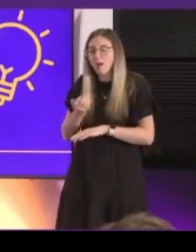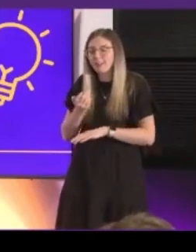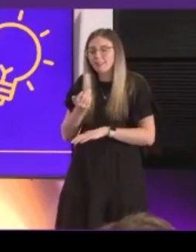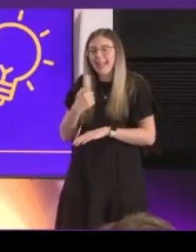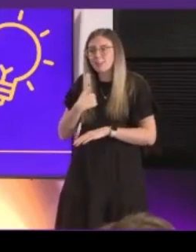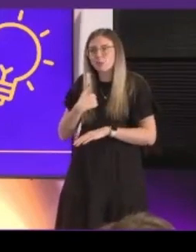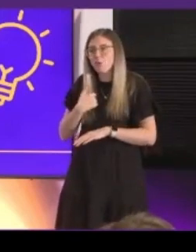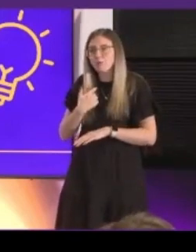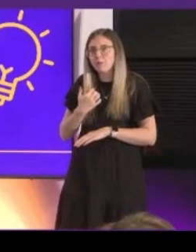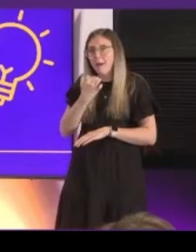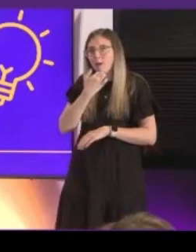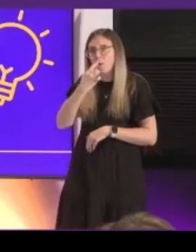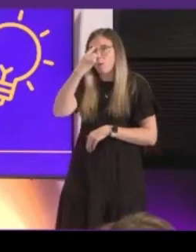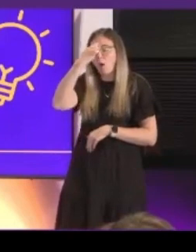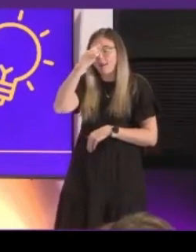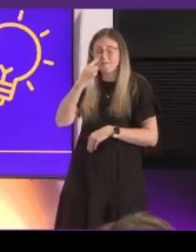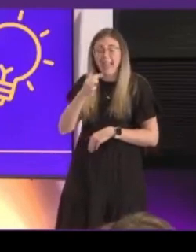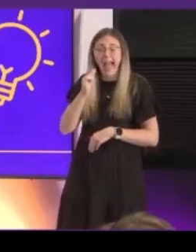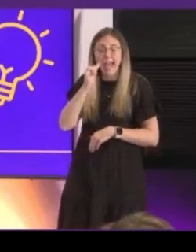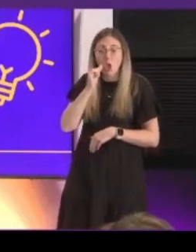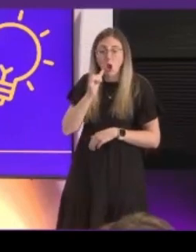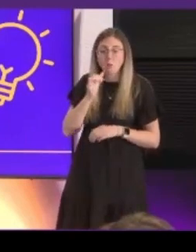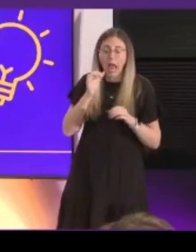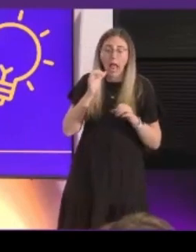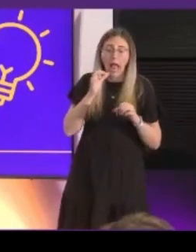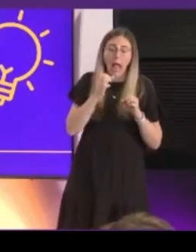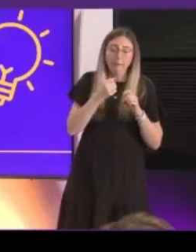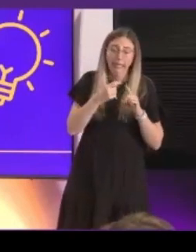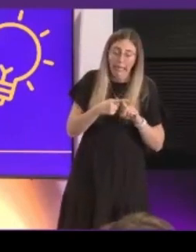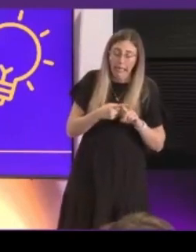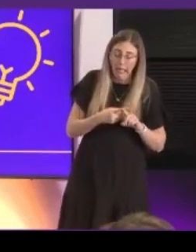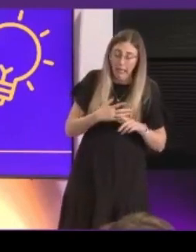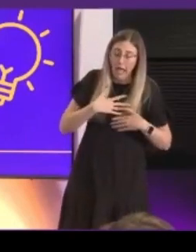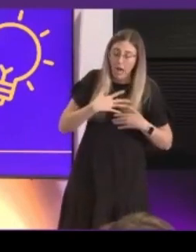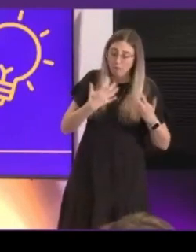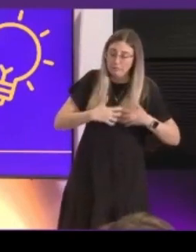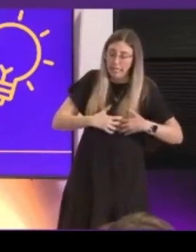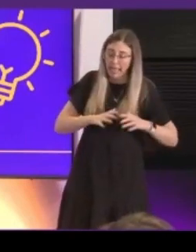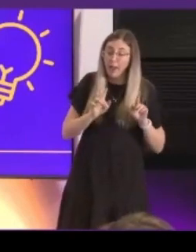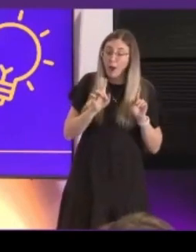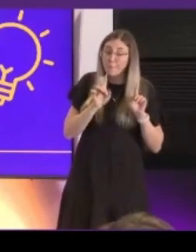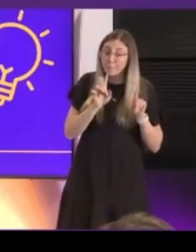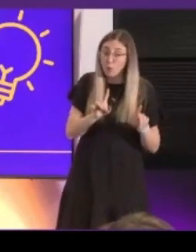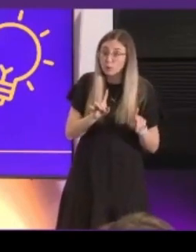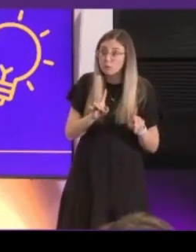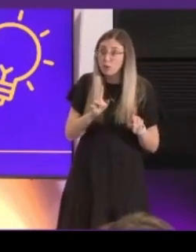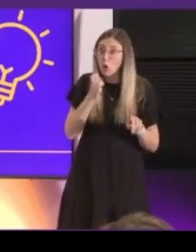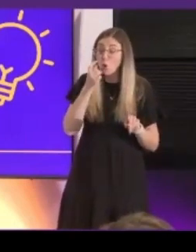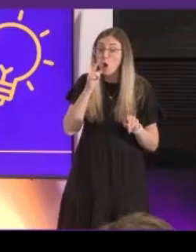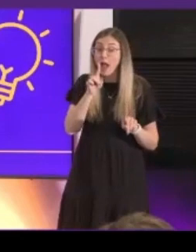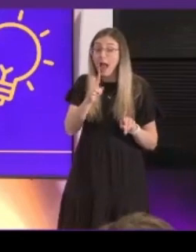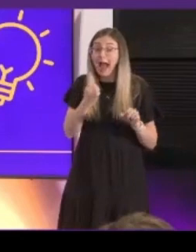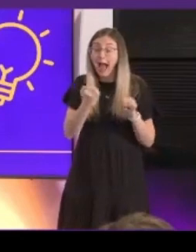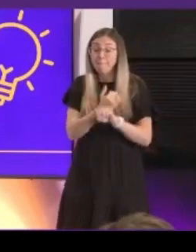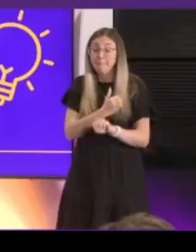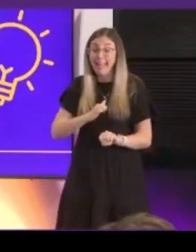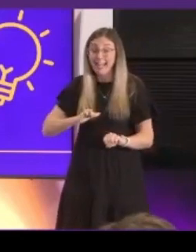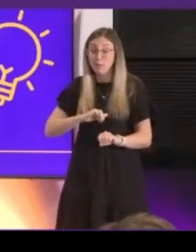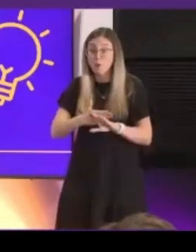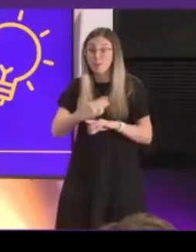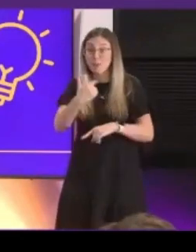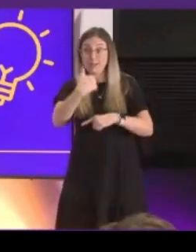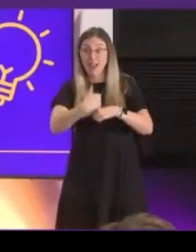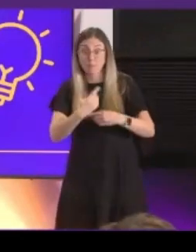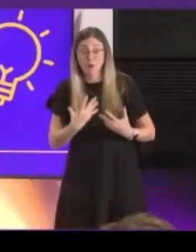of my mind, right? I'm a geek, I work on tech. One of the things we're going to do, and I'm making a promise here on camera,